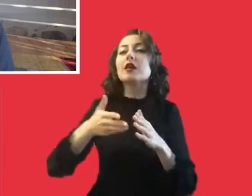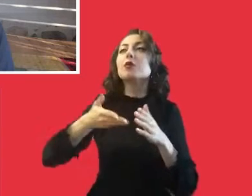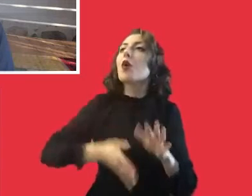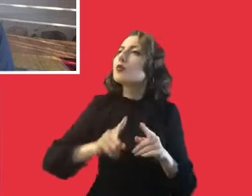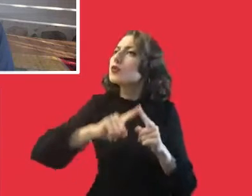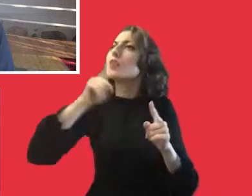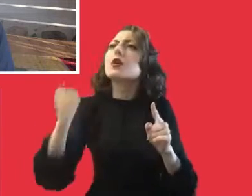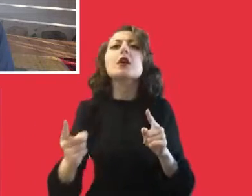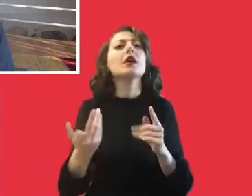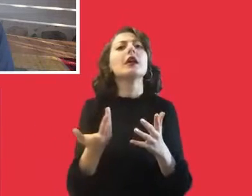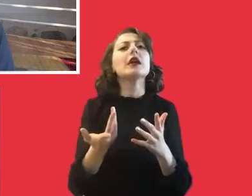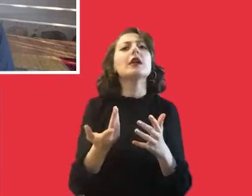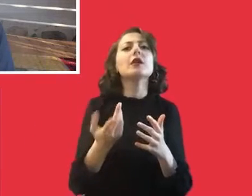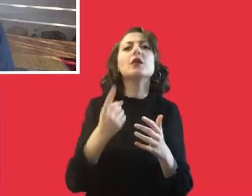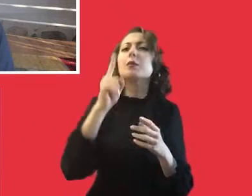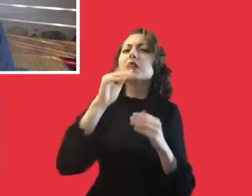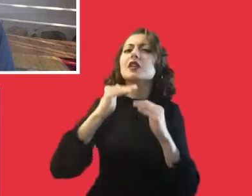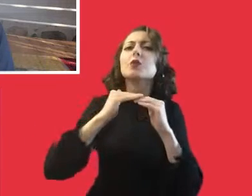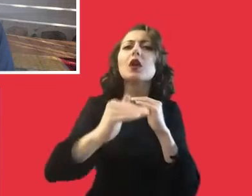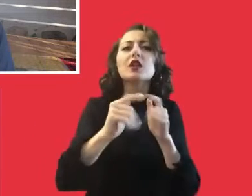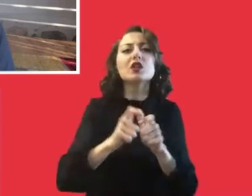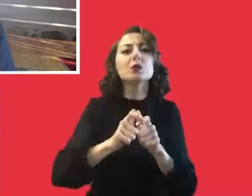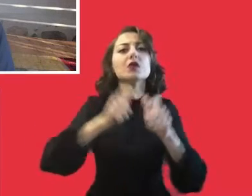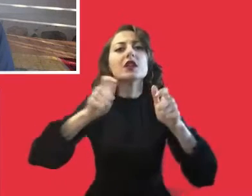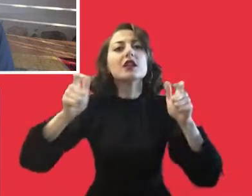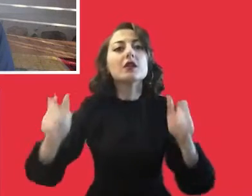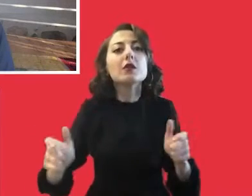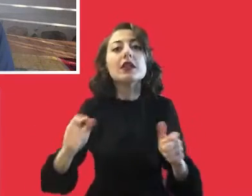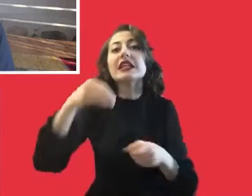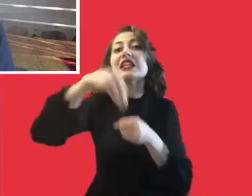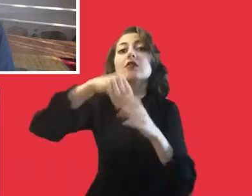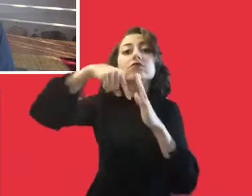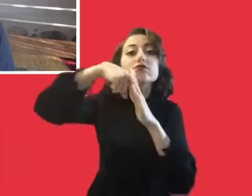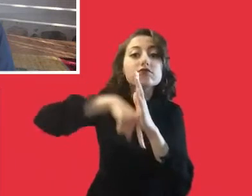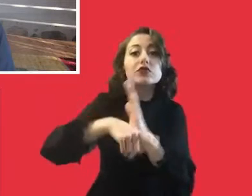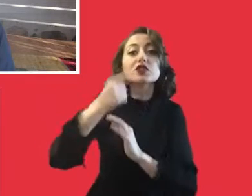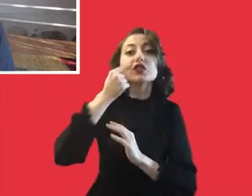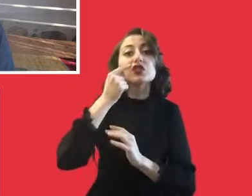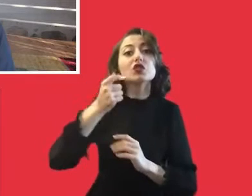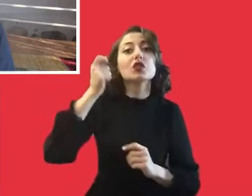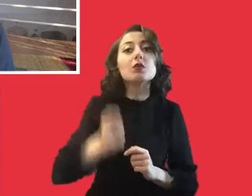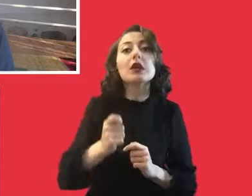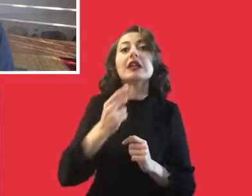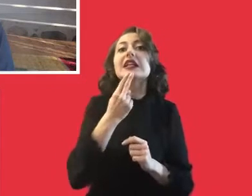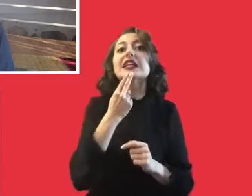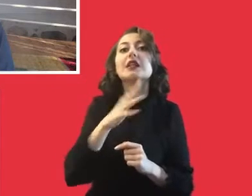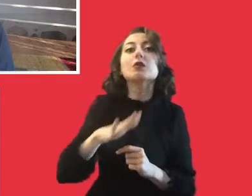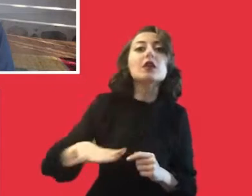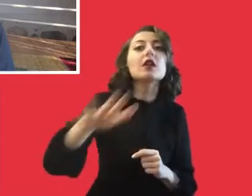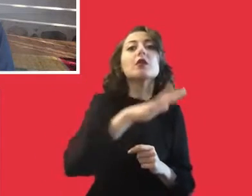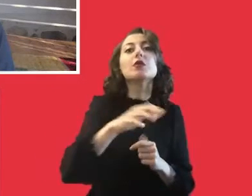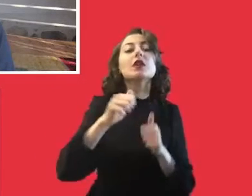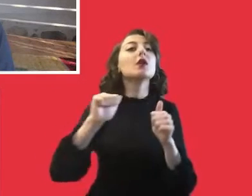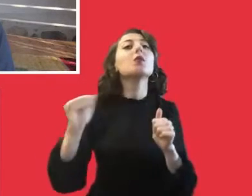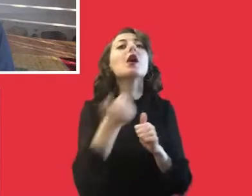çıktı? Bir What sosyal was the girişim need olarak bu that süreç paved the içerisinde way nelere for the şahit emergence of oldunuz? CIS, and what did you witness Kadınlara as a social özellikle entrepreneur in çalışmanın